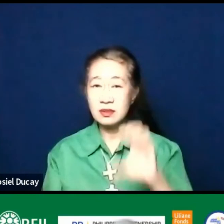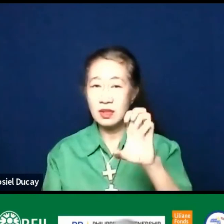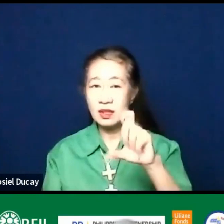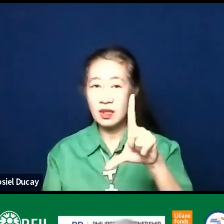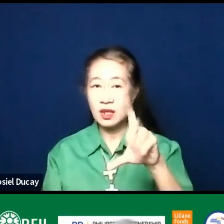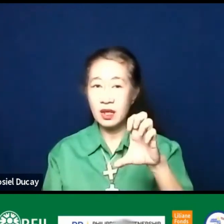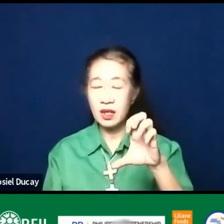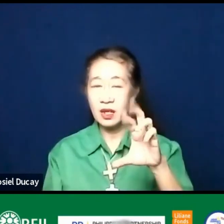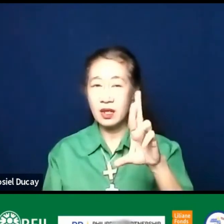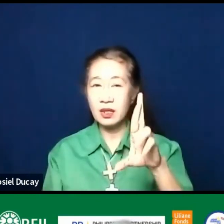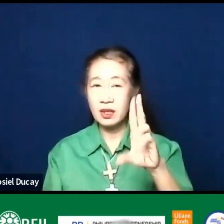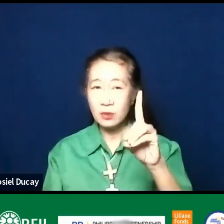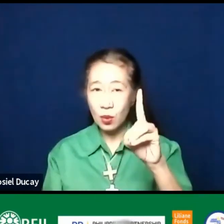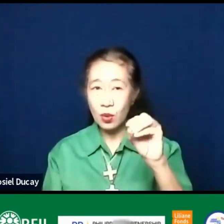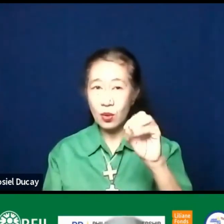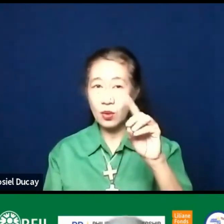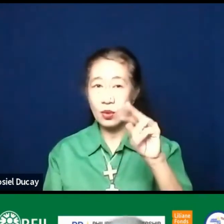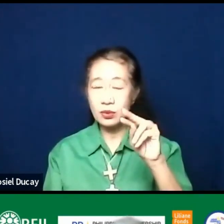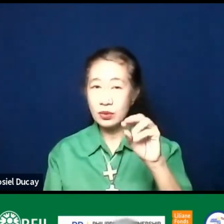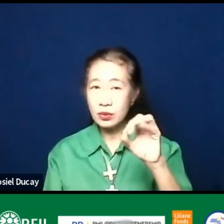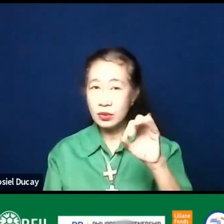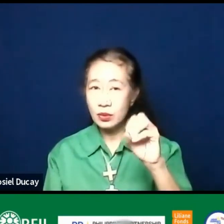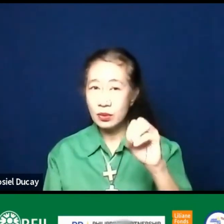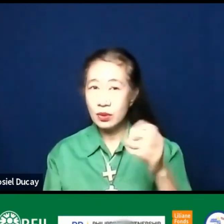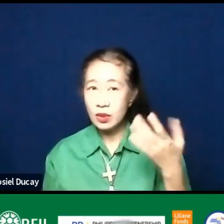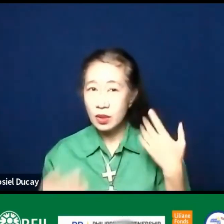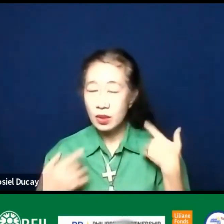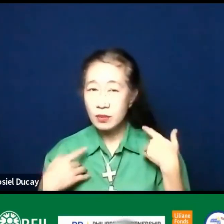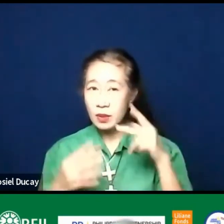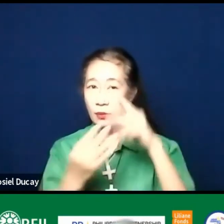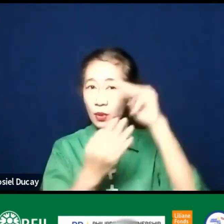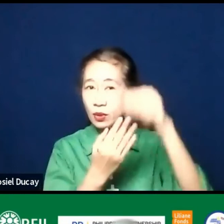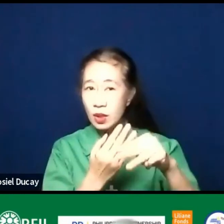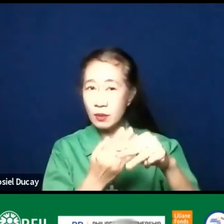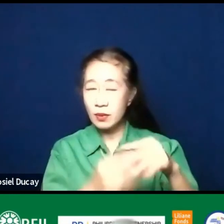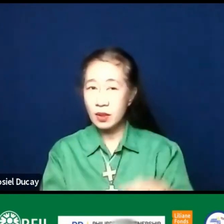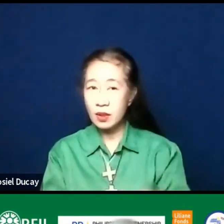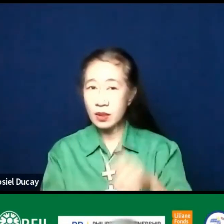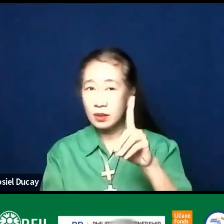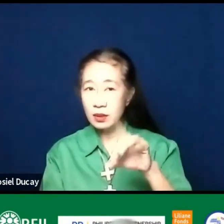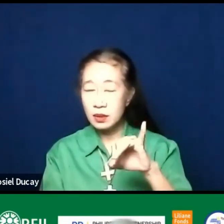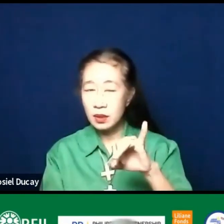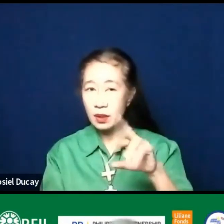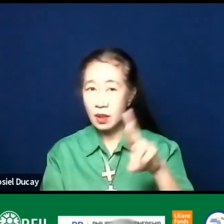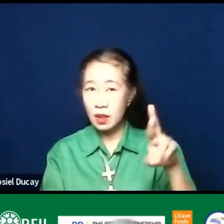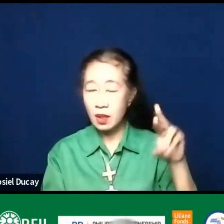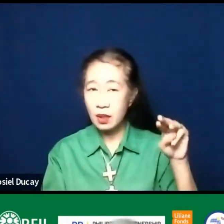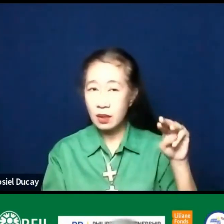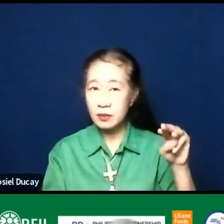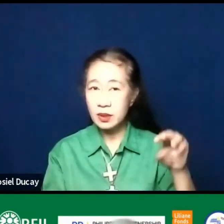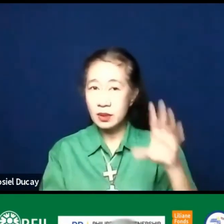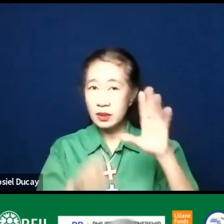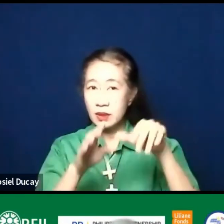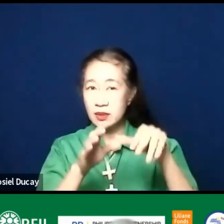Diaz. Meron din pala daw silang programa sa DIDRR,